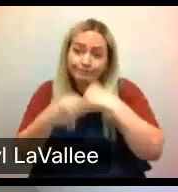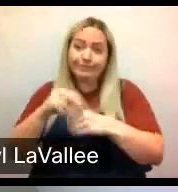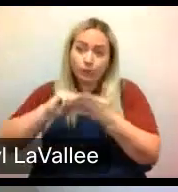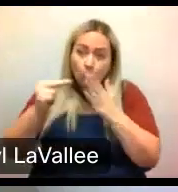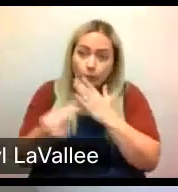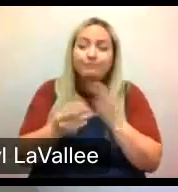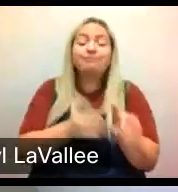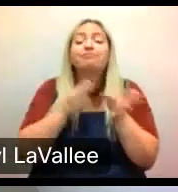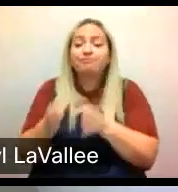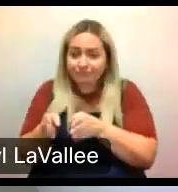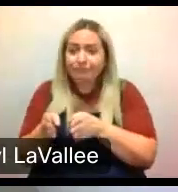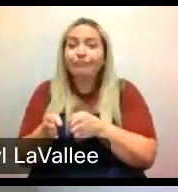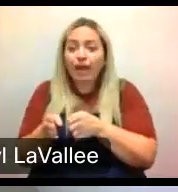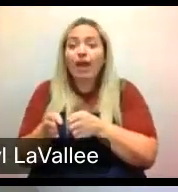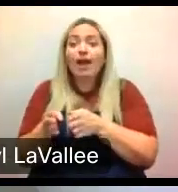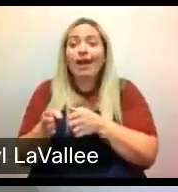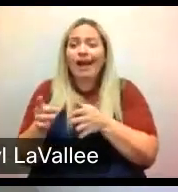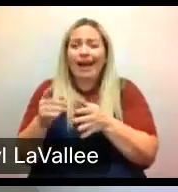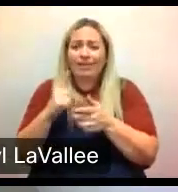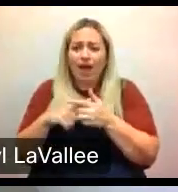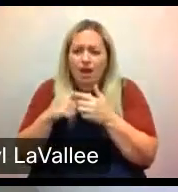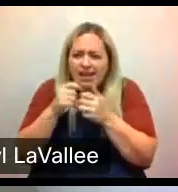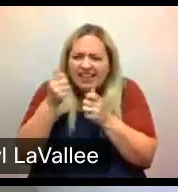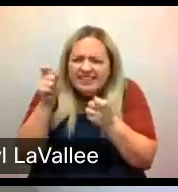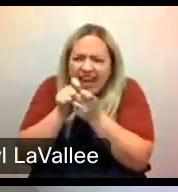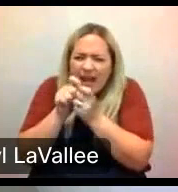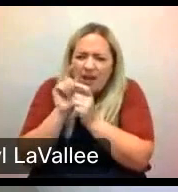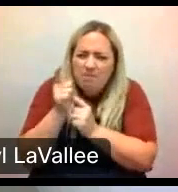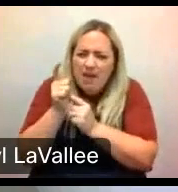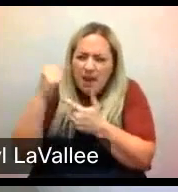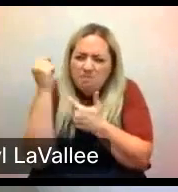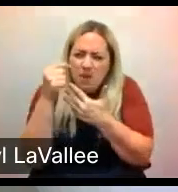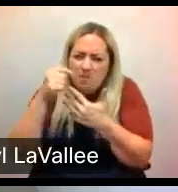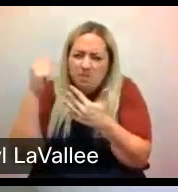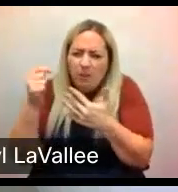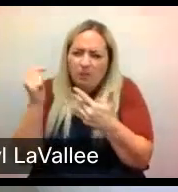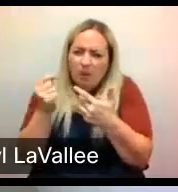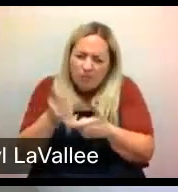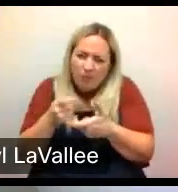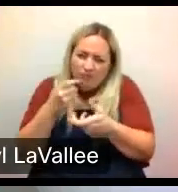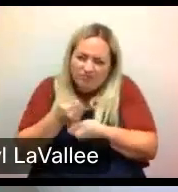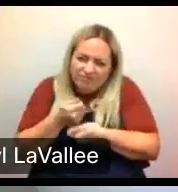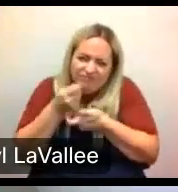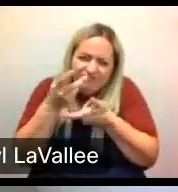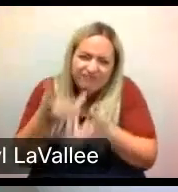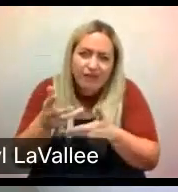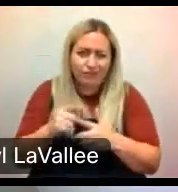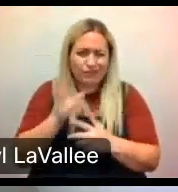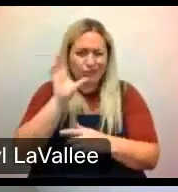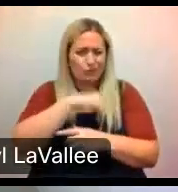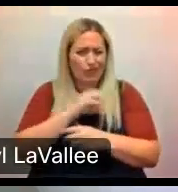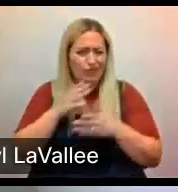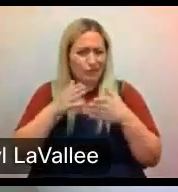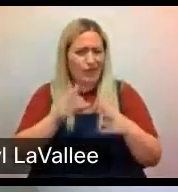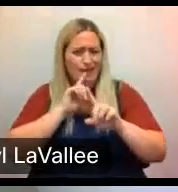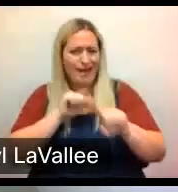toast. And then he went into a play-by-play of every single detail about his weekend. That would be an extremely strange way to answer this